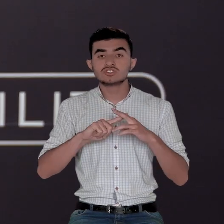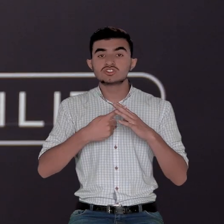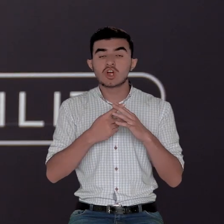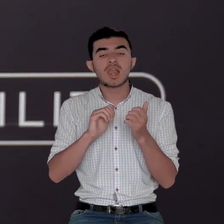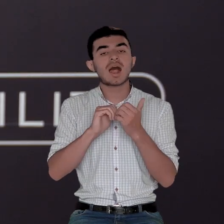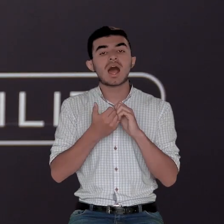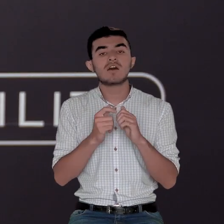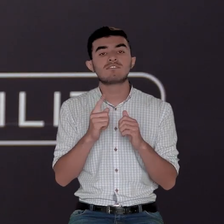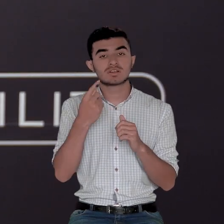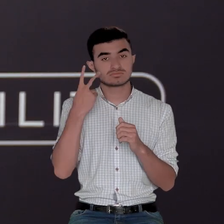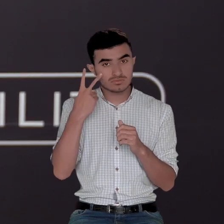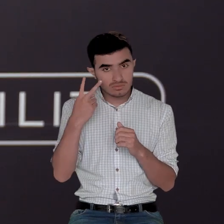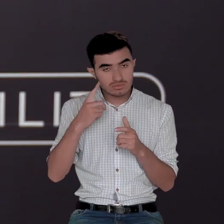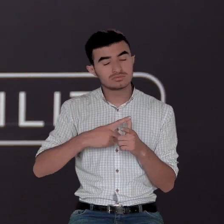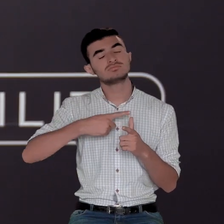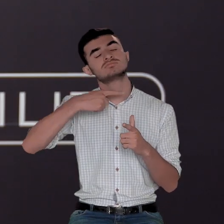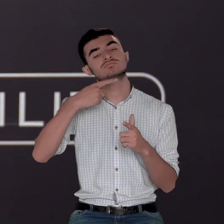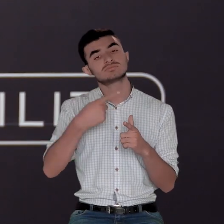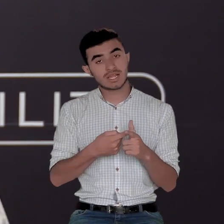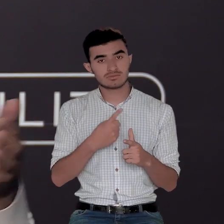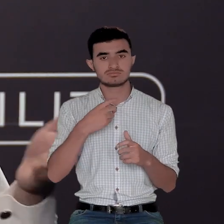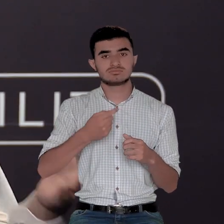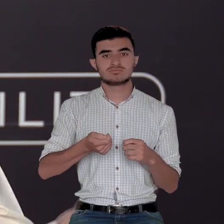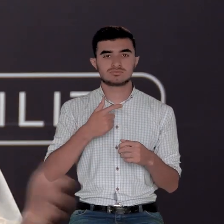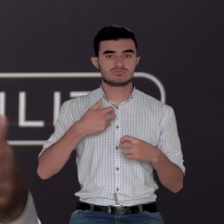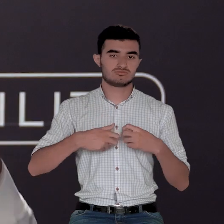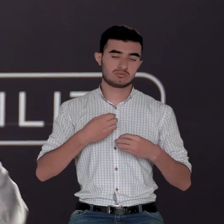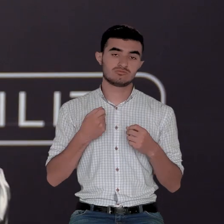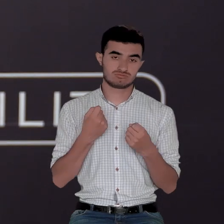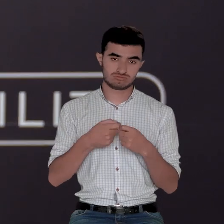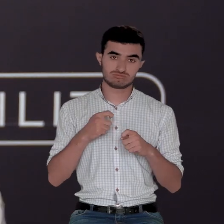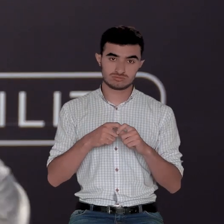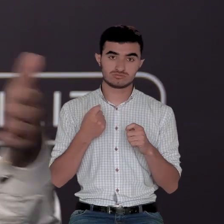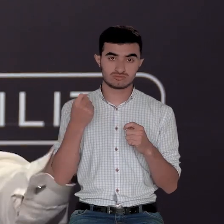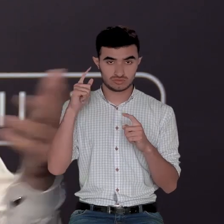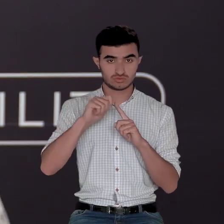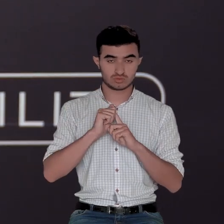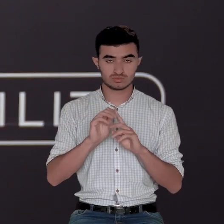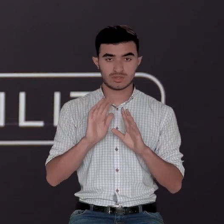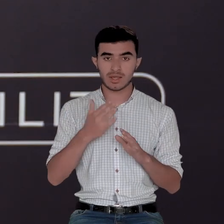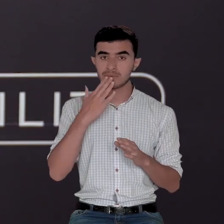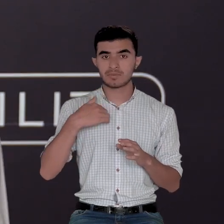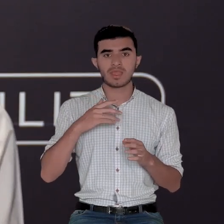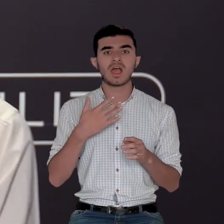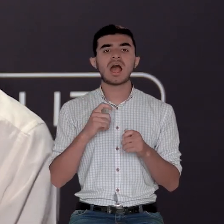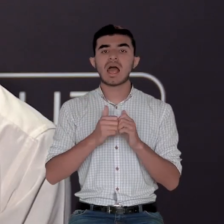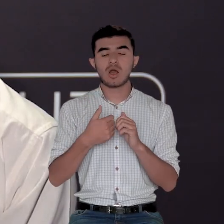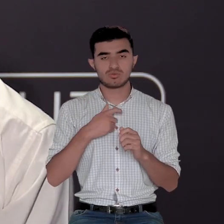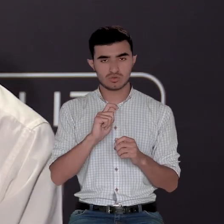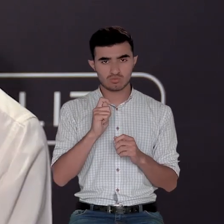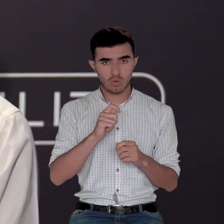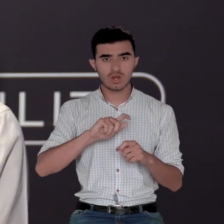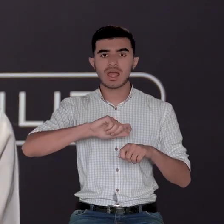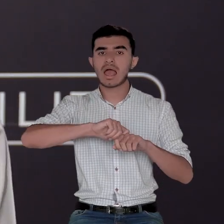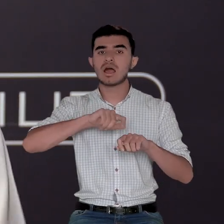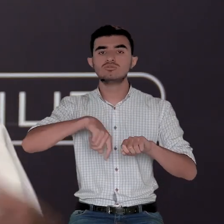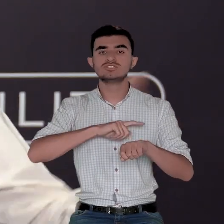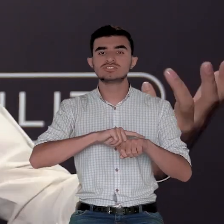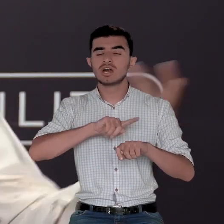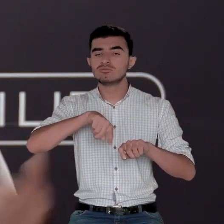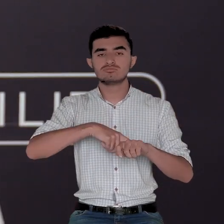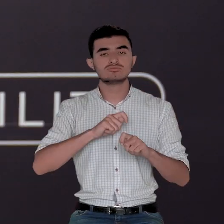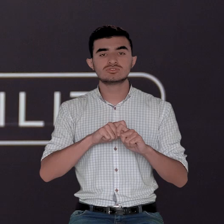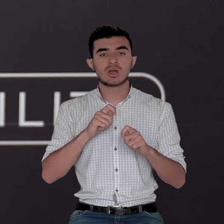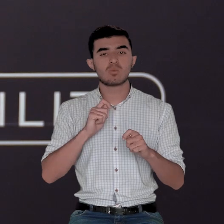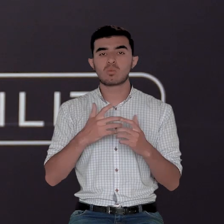is always, usually always coming either from the diet or the lifestyle or the way we sit, the way we stand, the way we work, how much we work, how